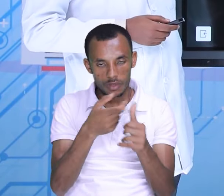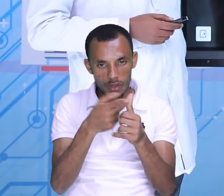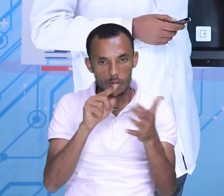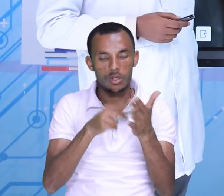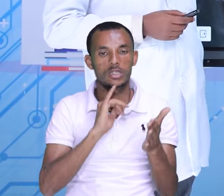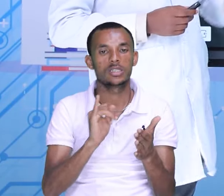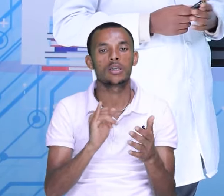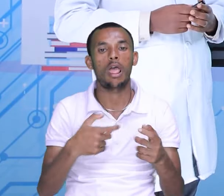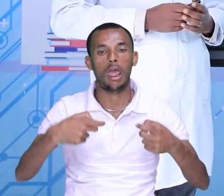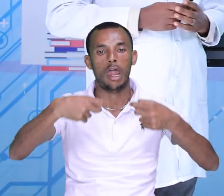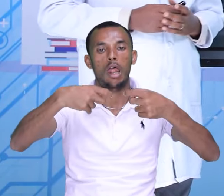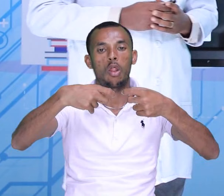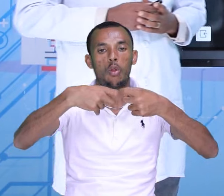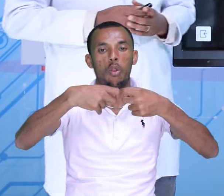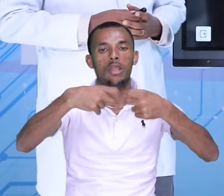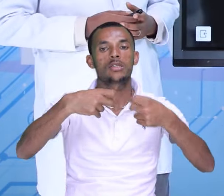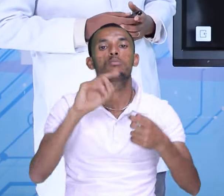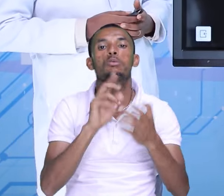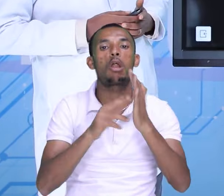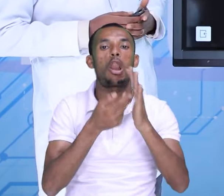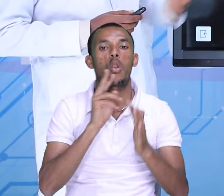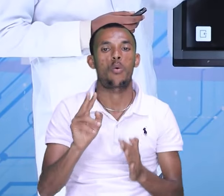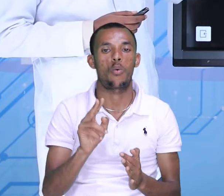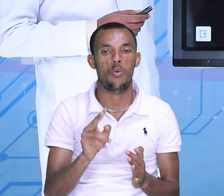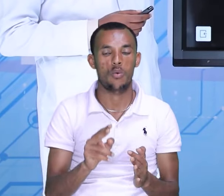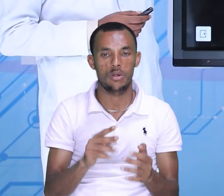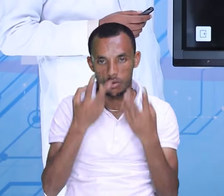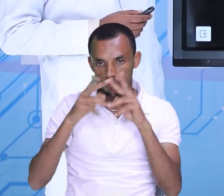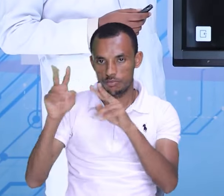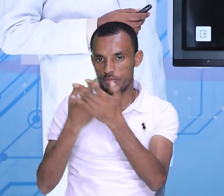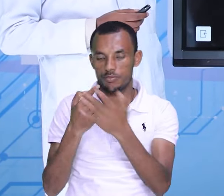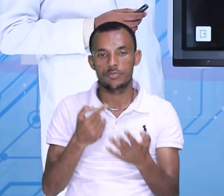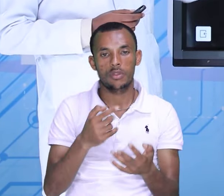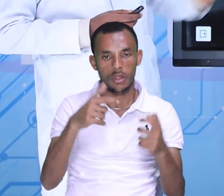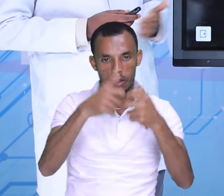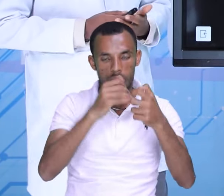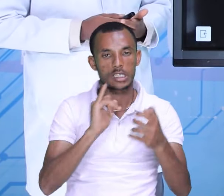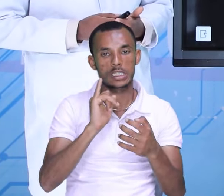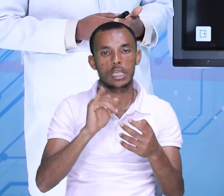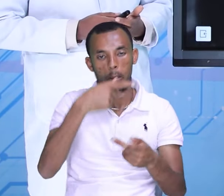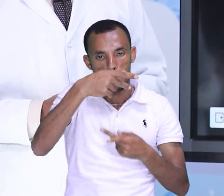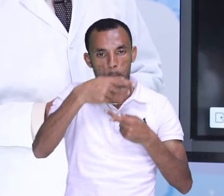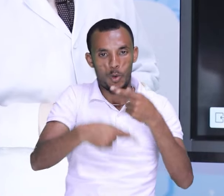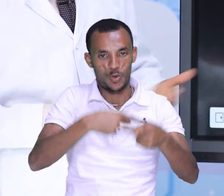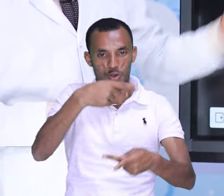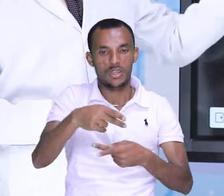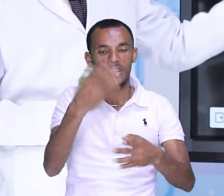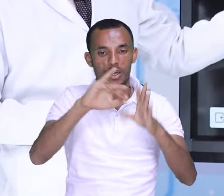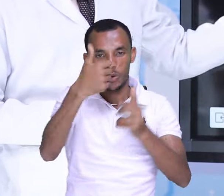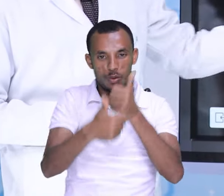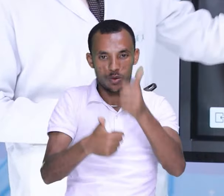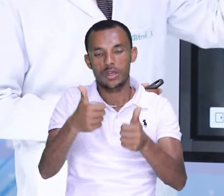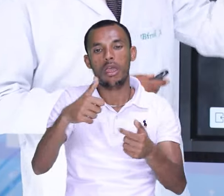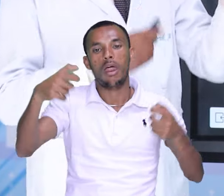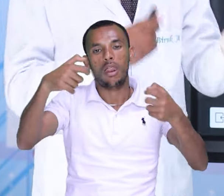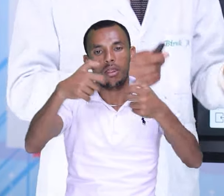point is, what is electrolysis? What is electrolysis? Look, this one. Electrolysis is a process in which